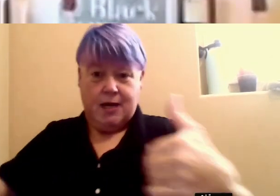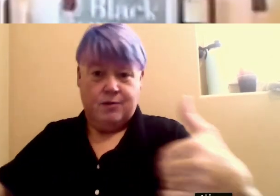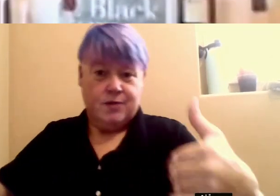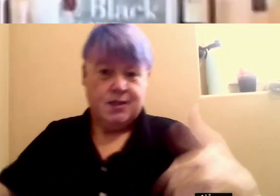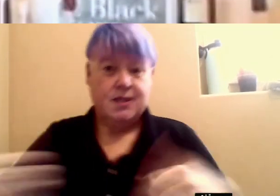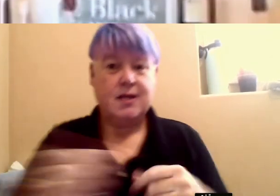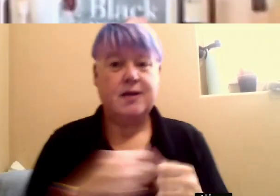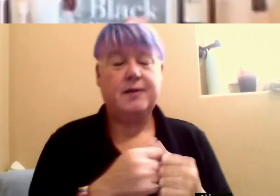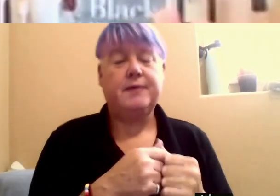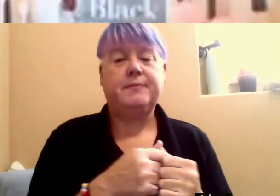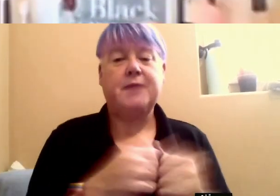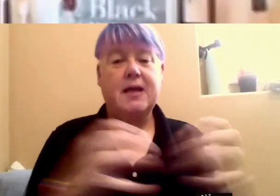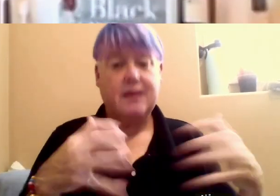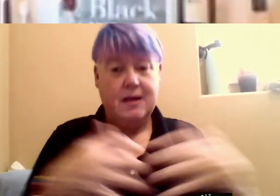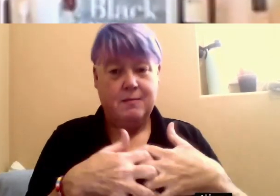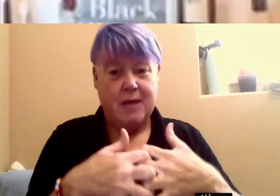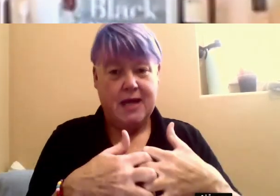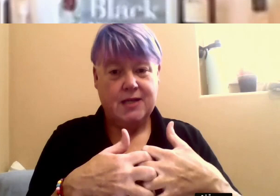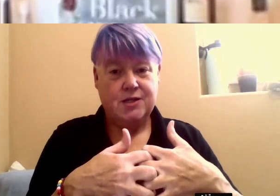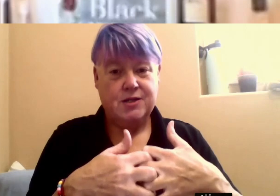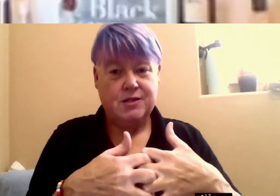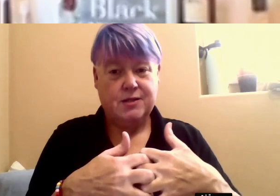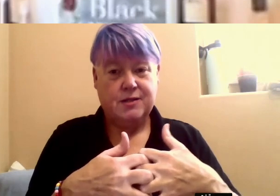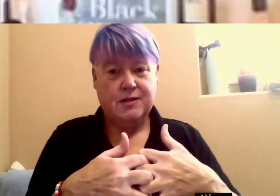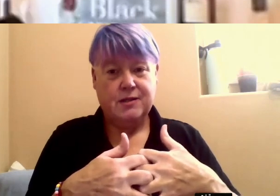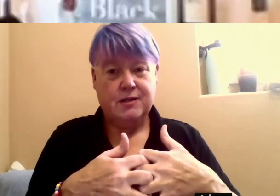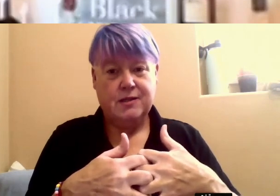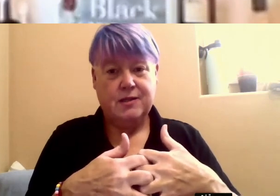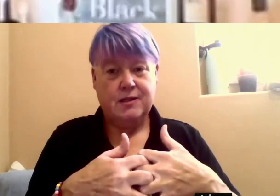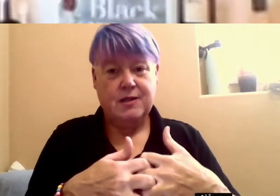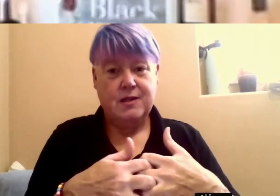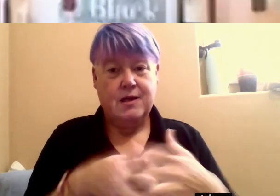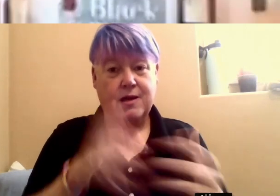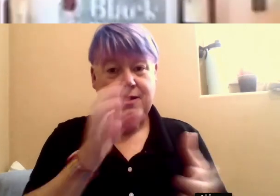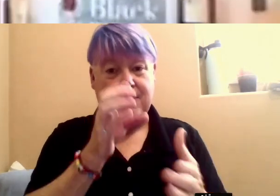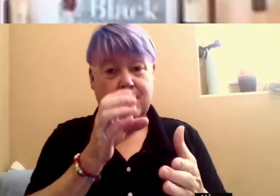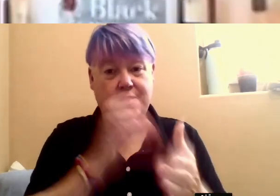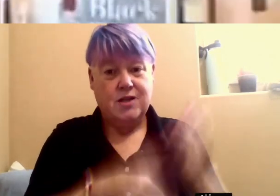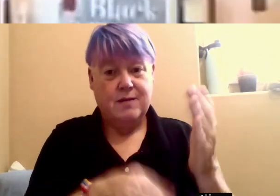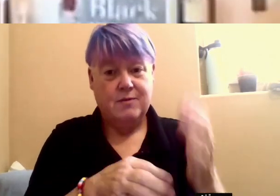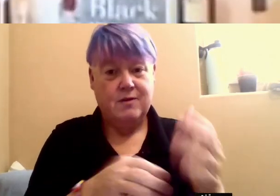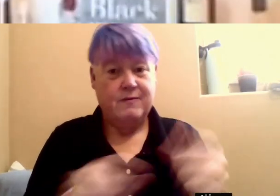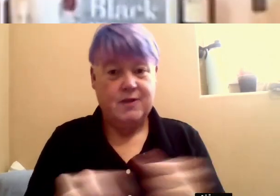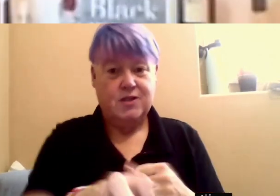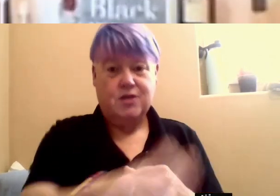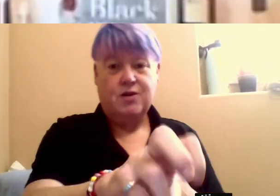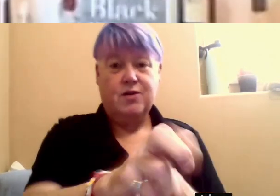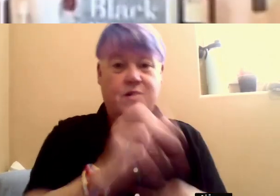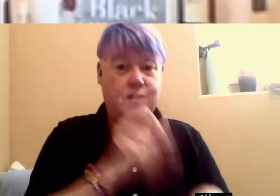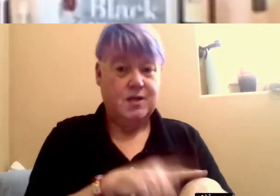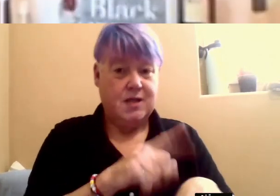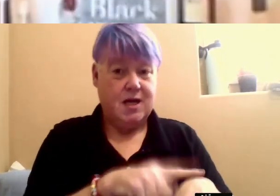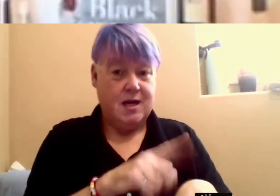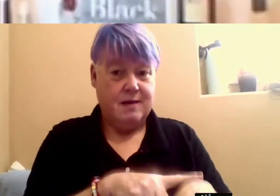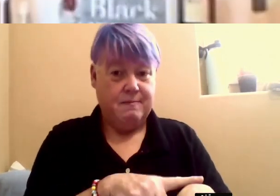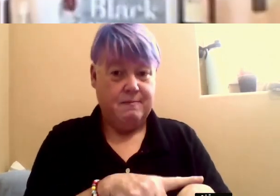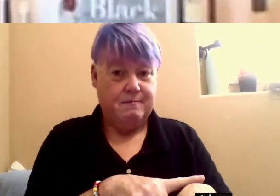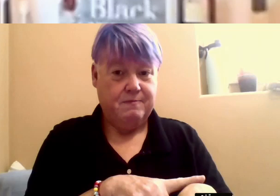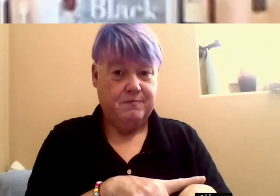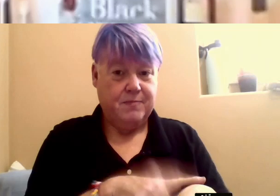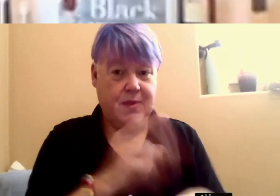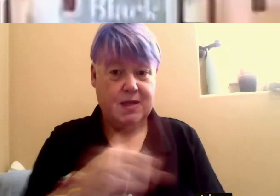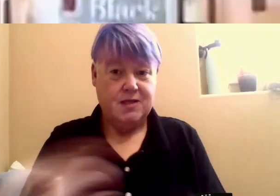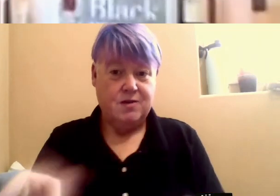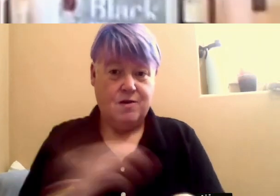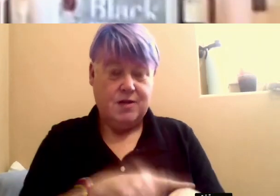thematically match the section of that journey, the time the historical time that I was